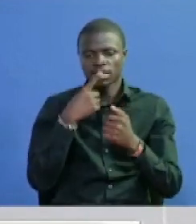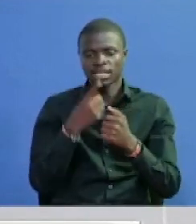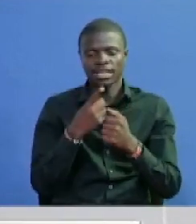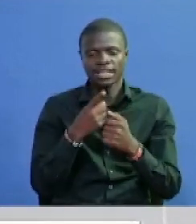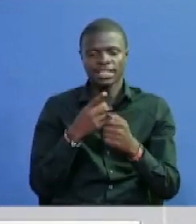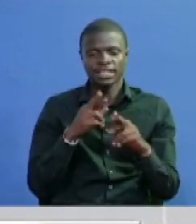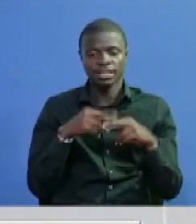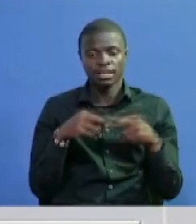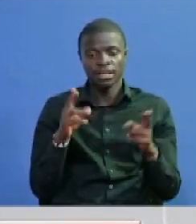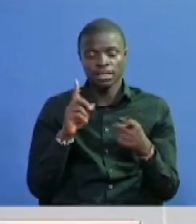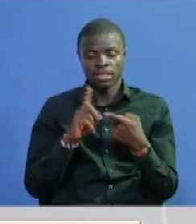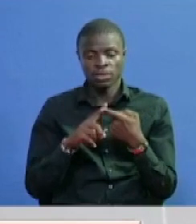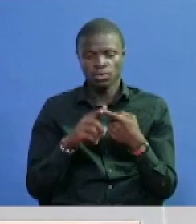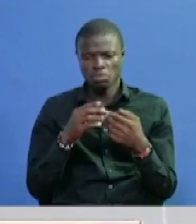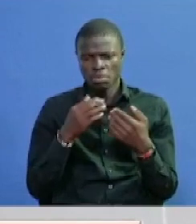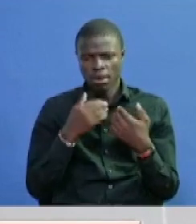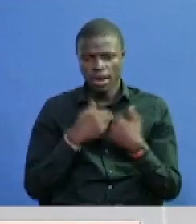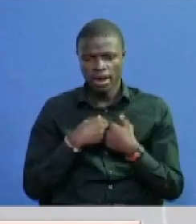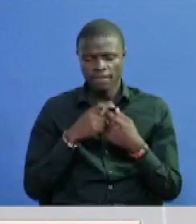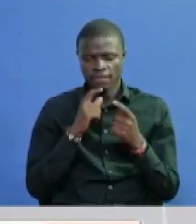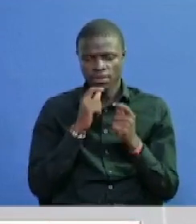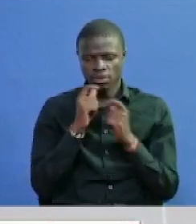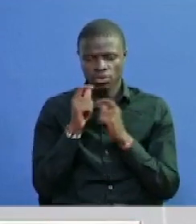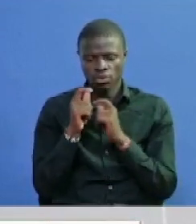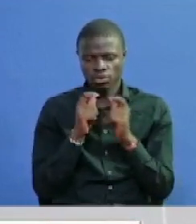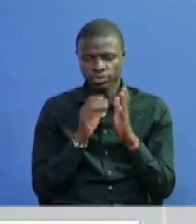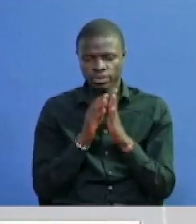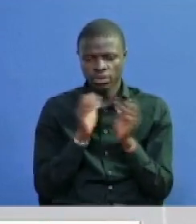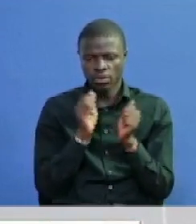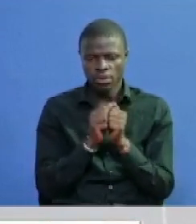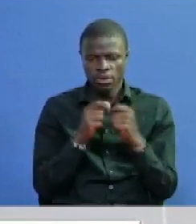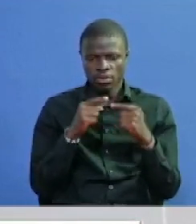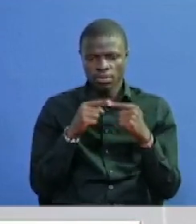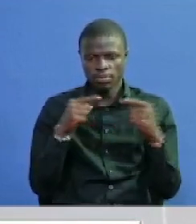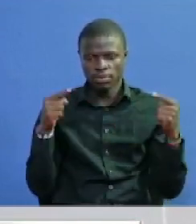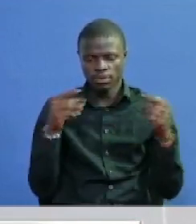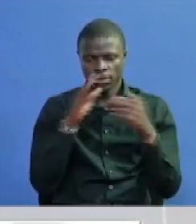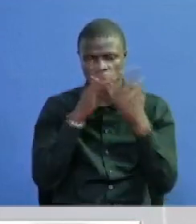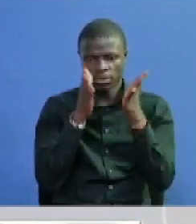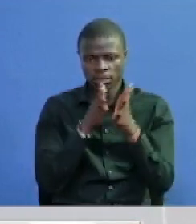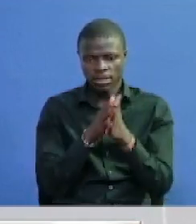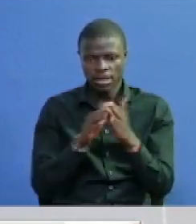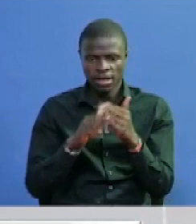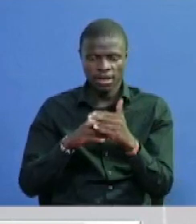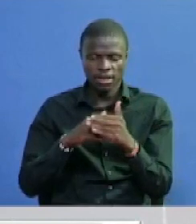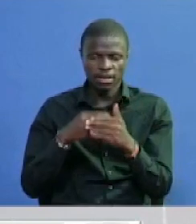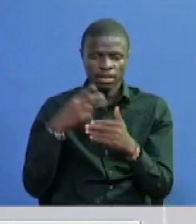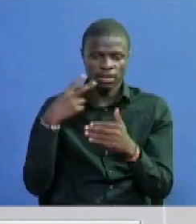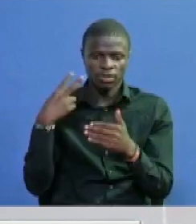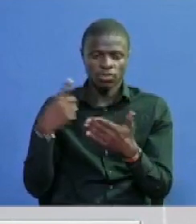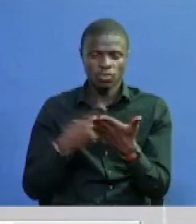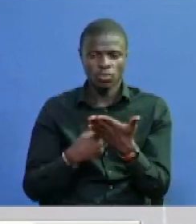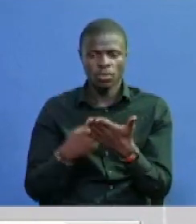is RAILA ODINGA, 2 weeks after the country had experienced a protest that saw destructions of